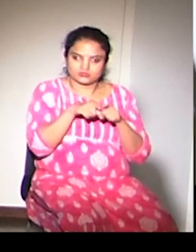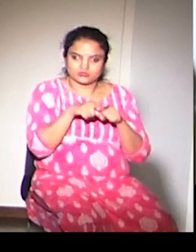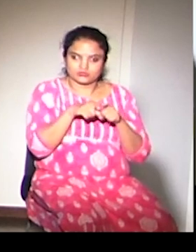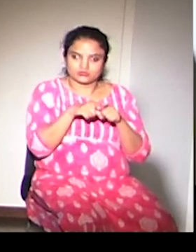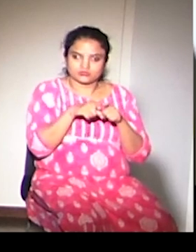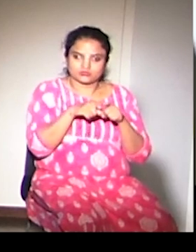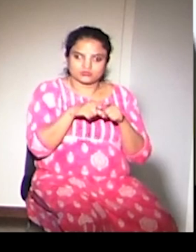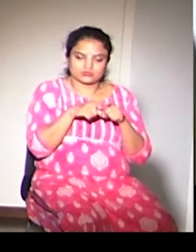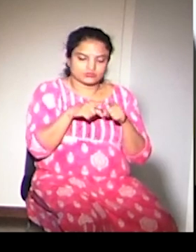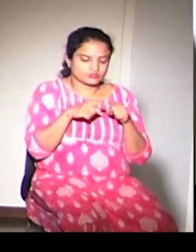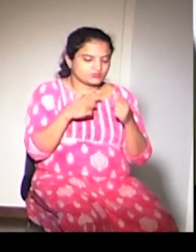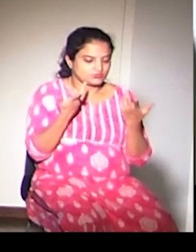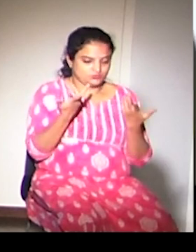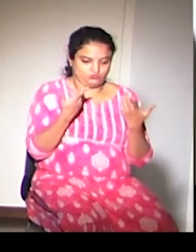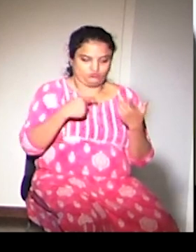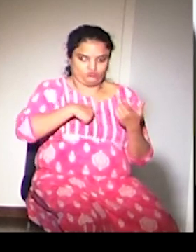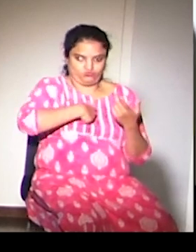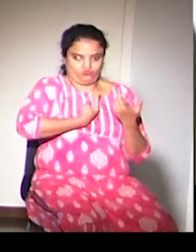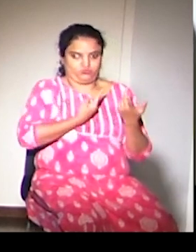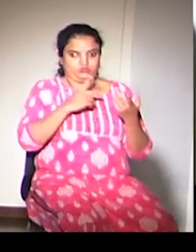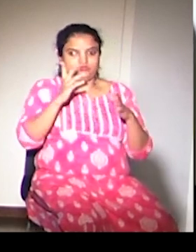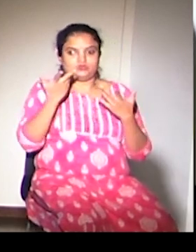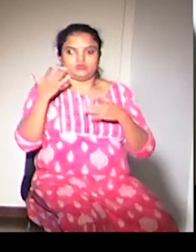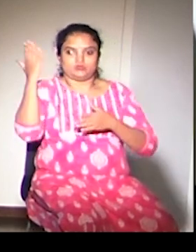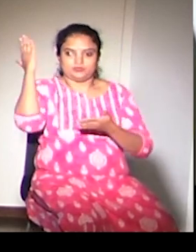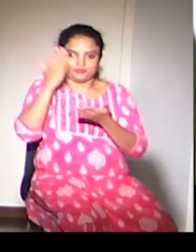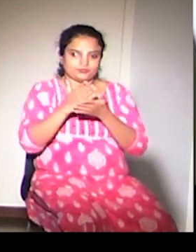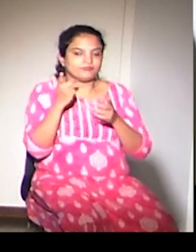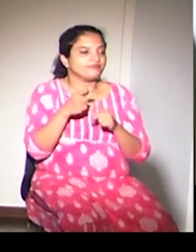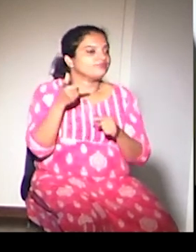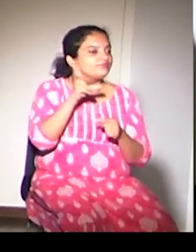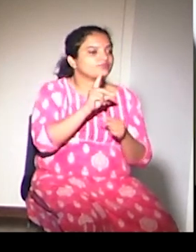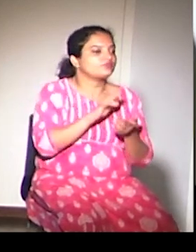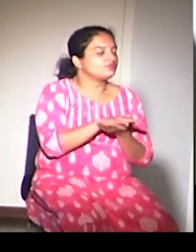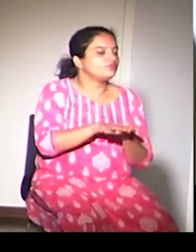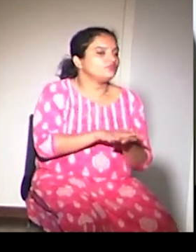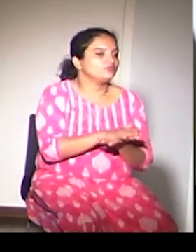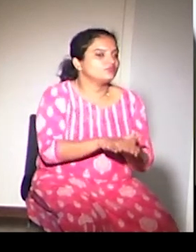done manually. And Thank so you. there's no repetition.